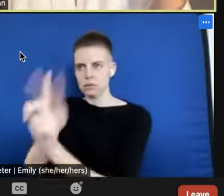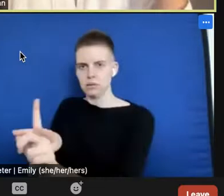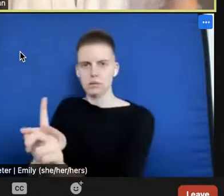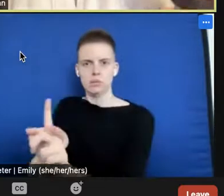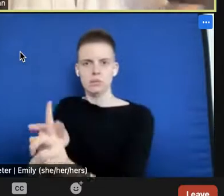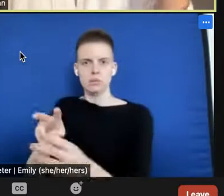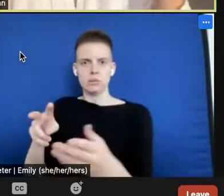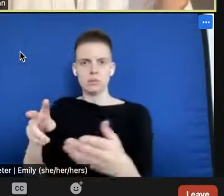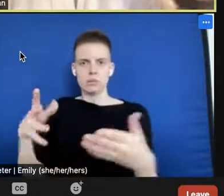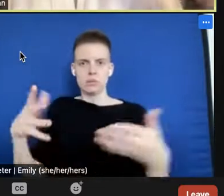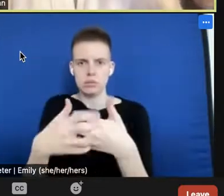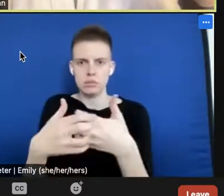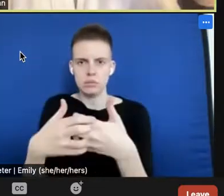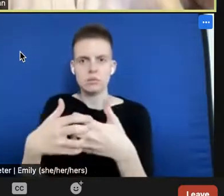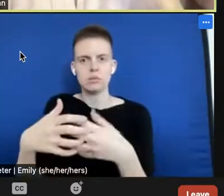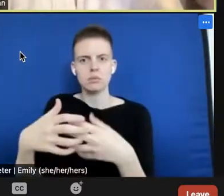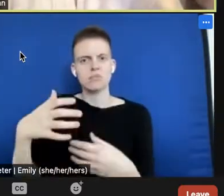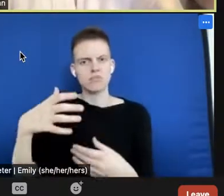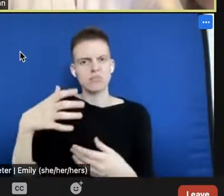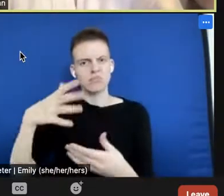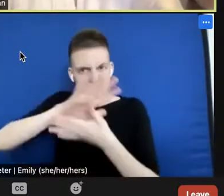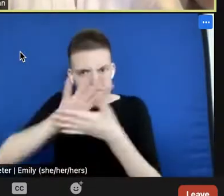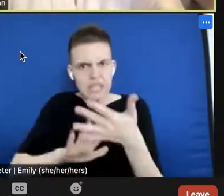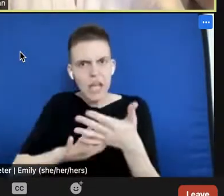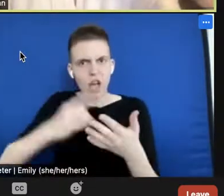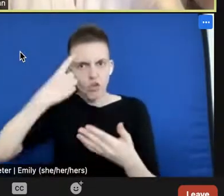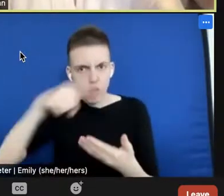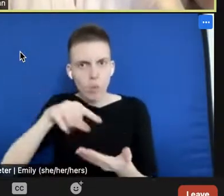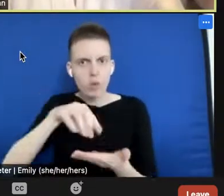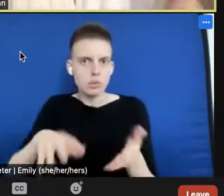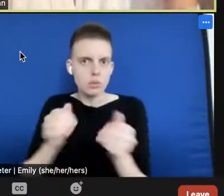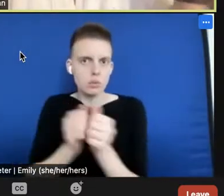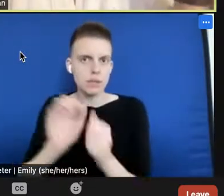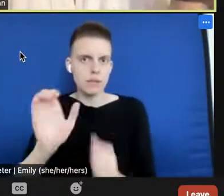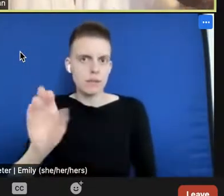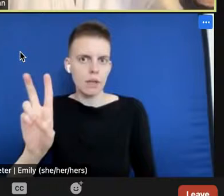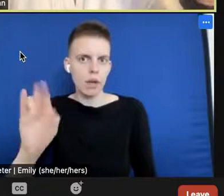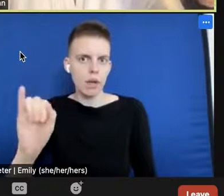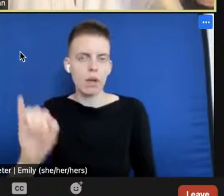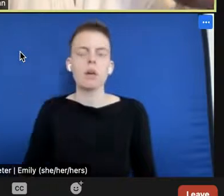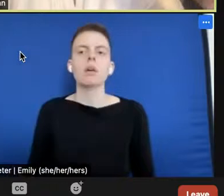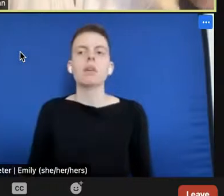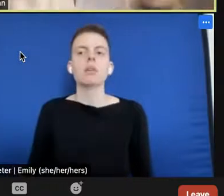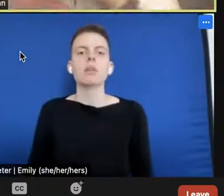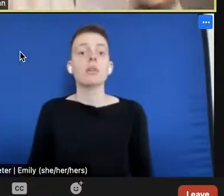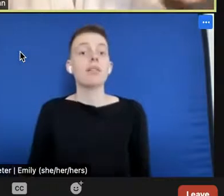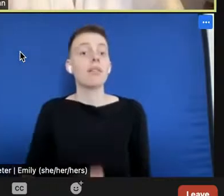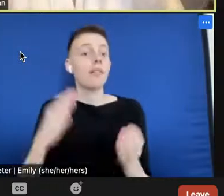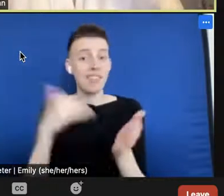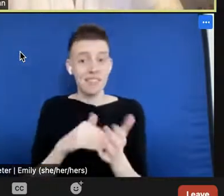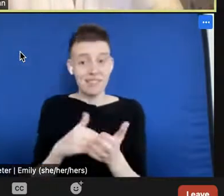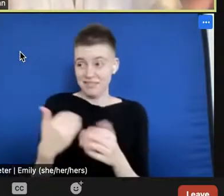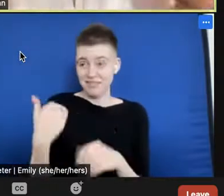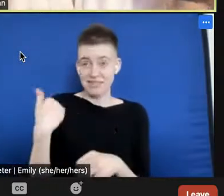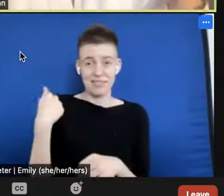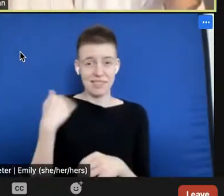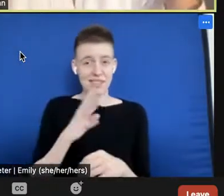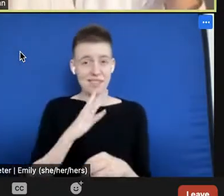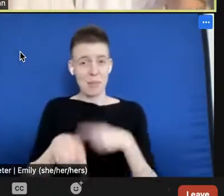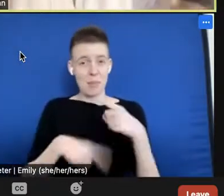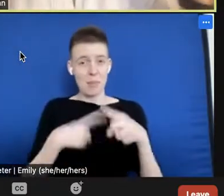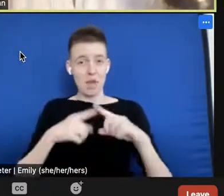is completely designed for a child with CVI. And Just as we talked about communication displays, like